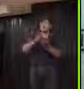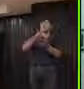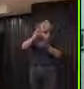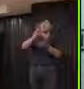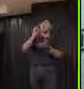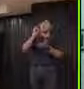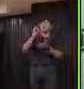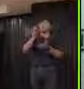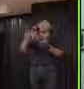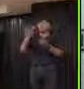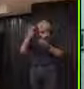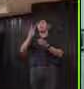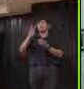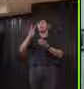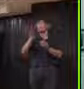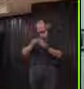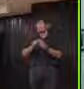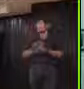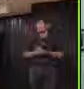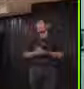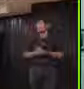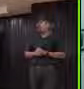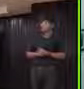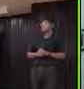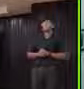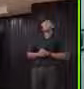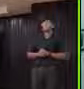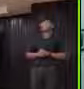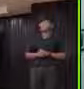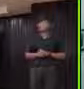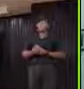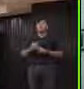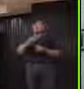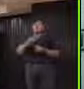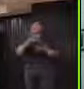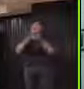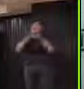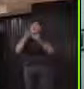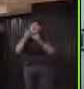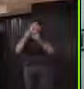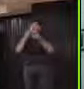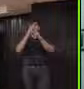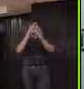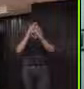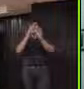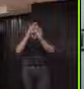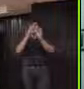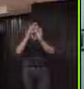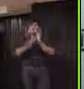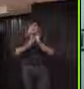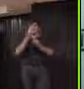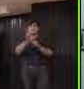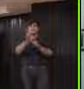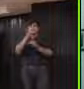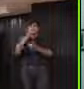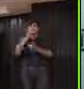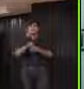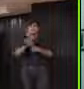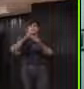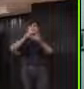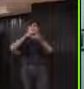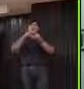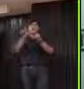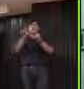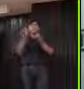bringing 370 and 35A? Thank you. Last question here. My question is to Datar sir, as an expert on